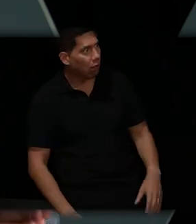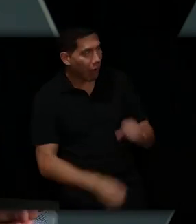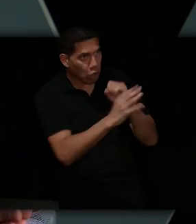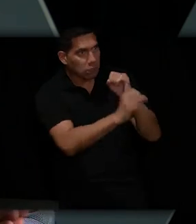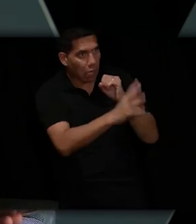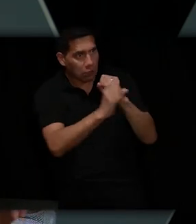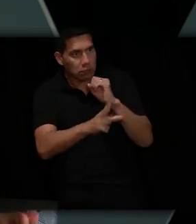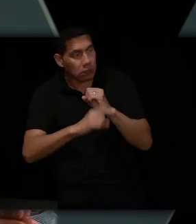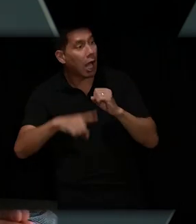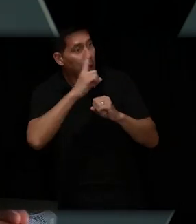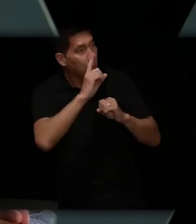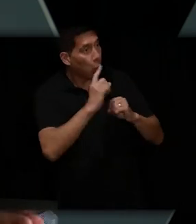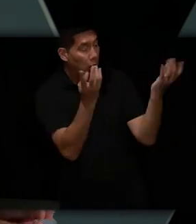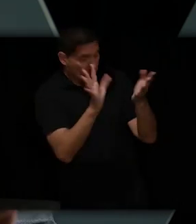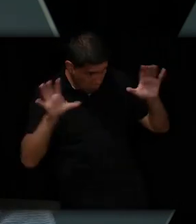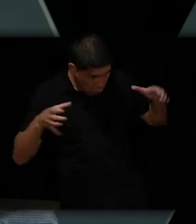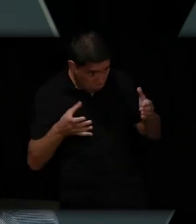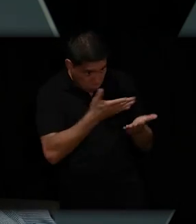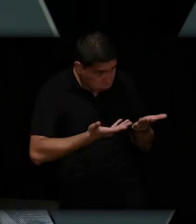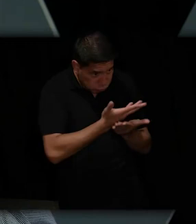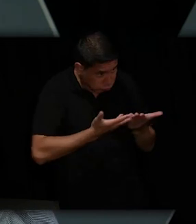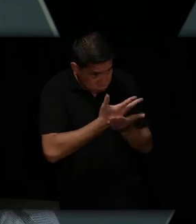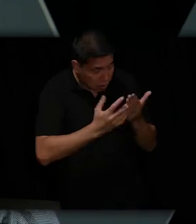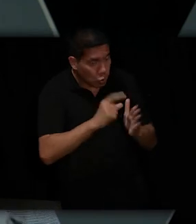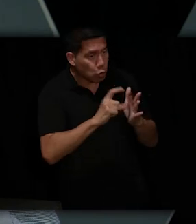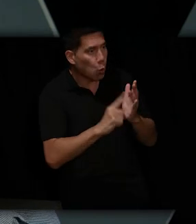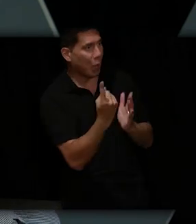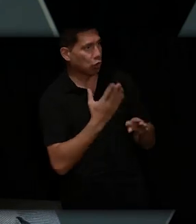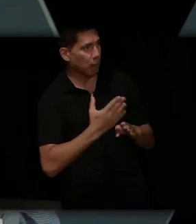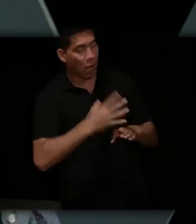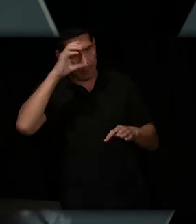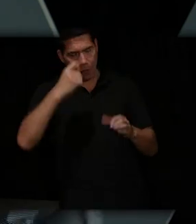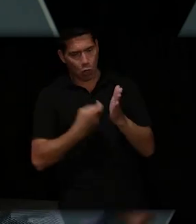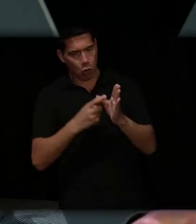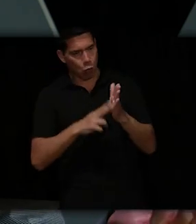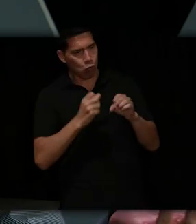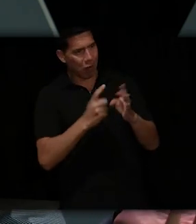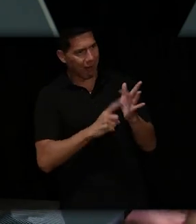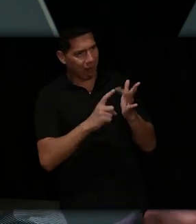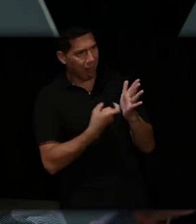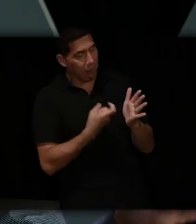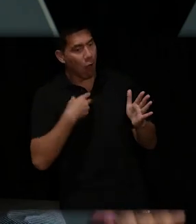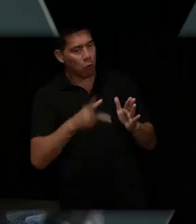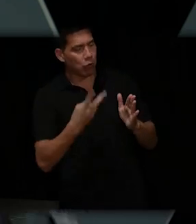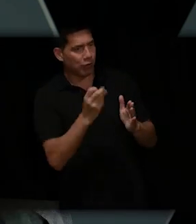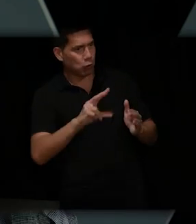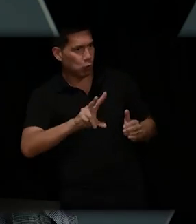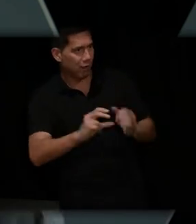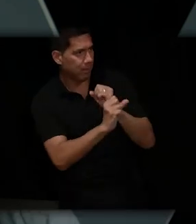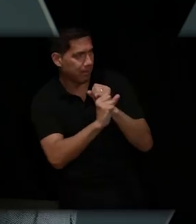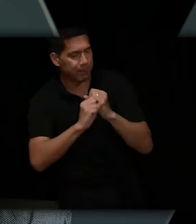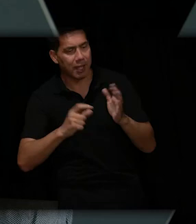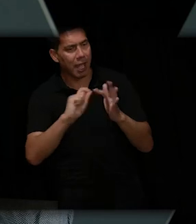one job the way they have to do it. Because I remember I was a wrangler for the 2012 campaign, and the press secretary, I remember, pulled me